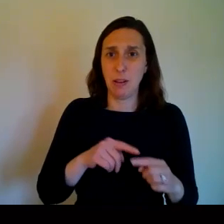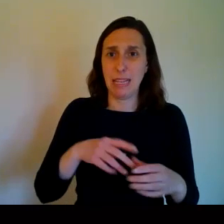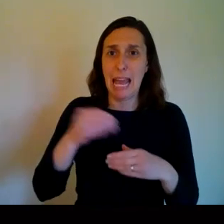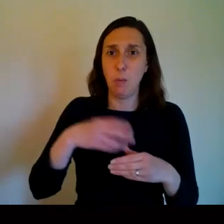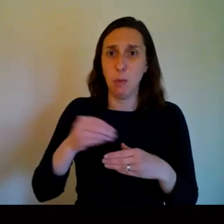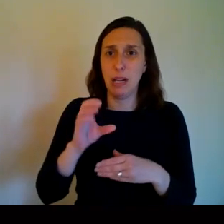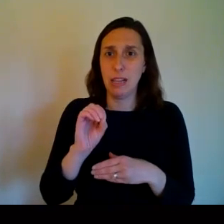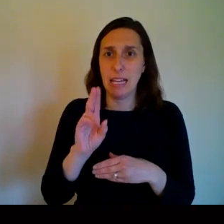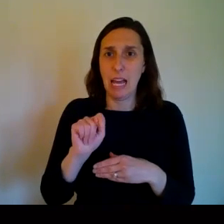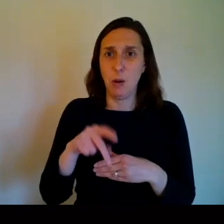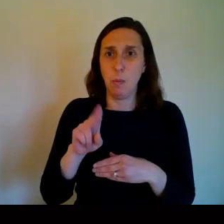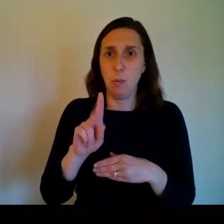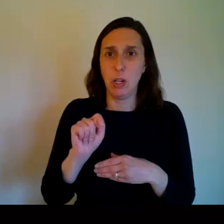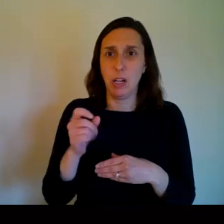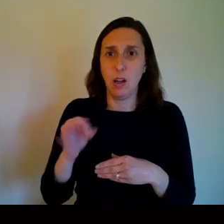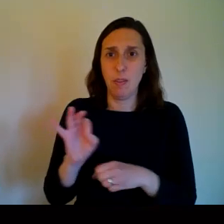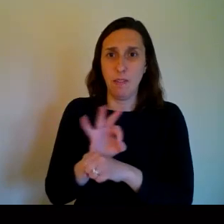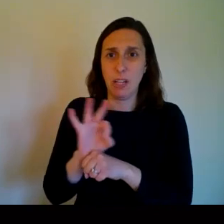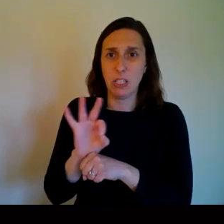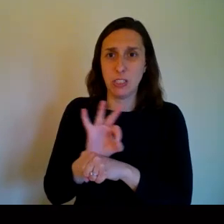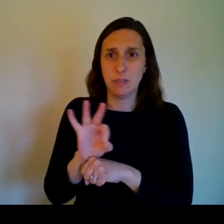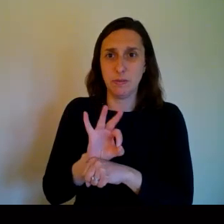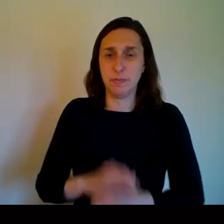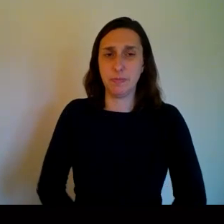And the output of a function